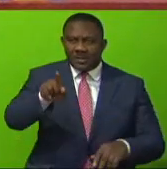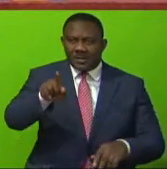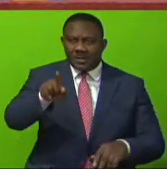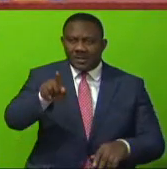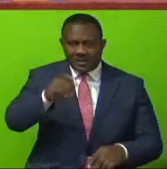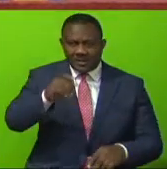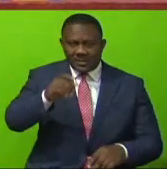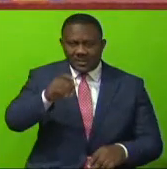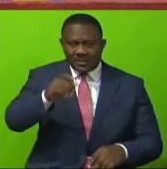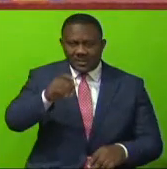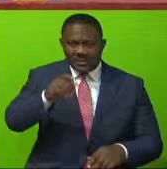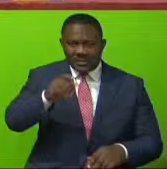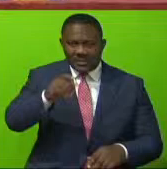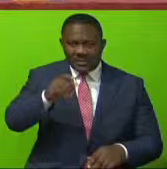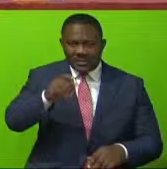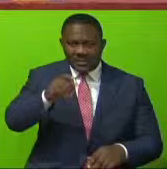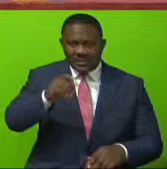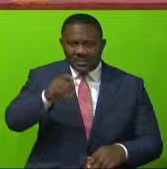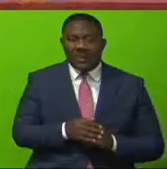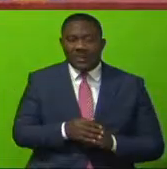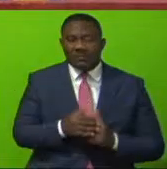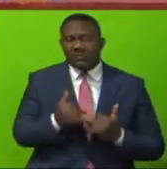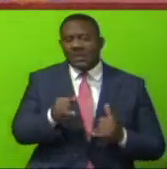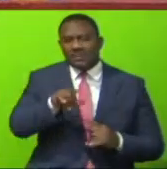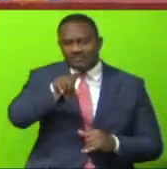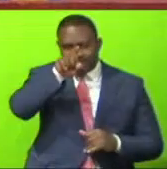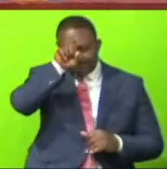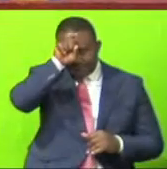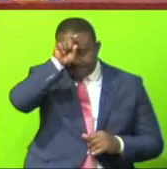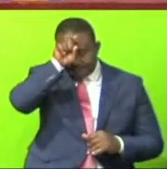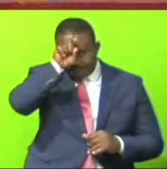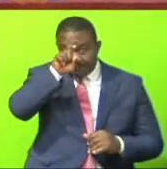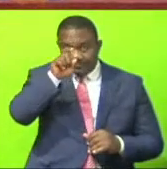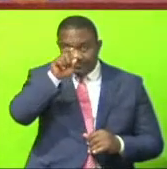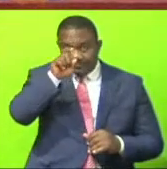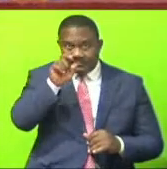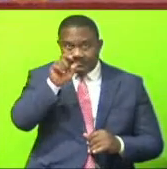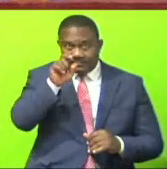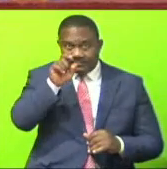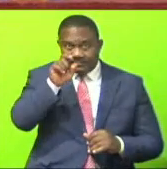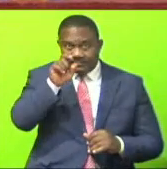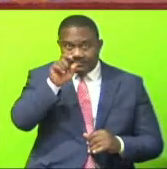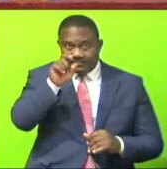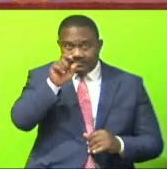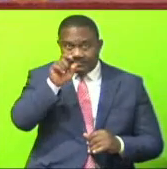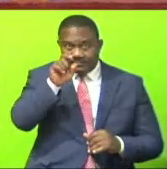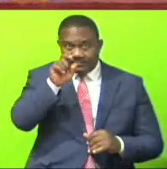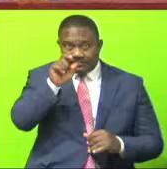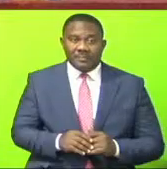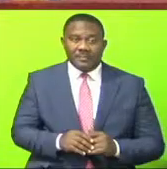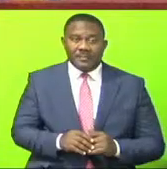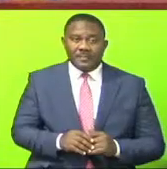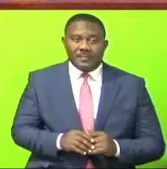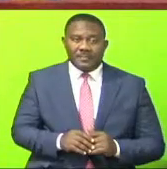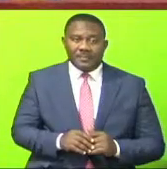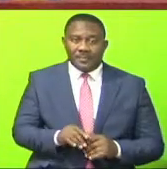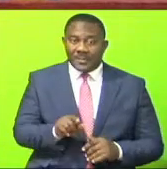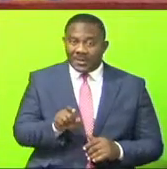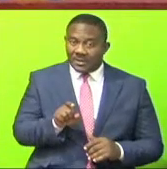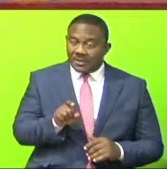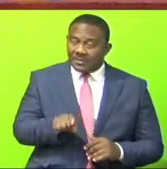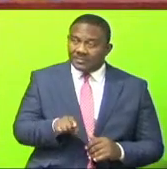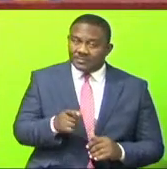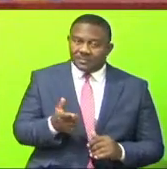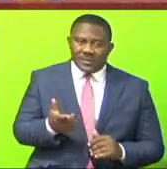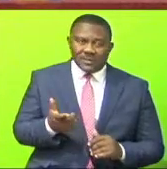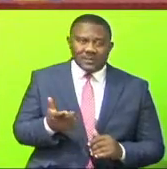So, the question is whether or not it should be by a